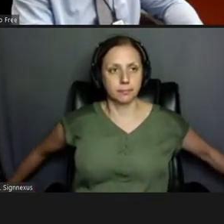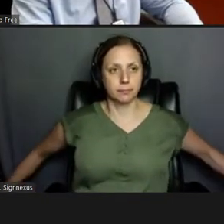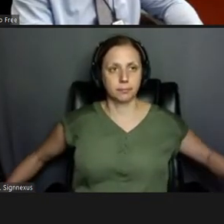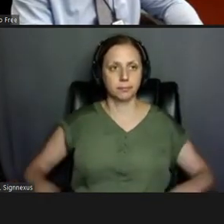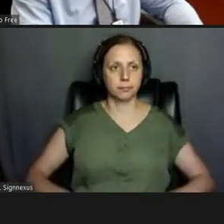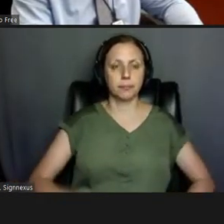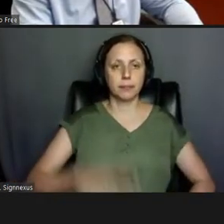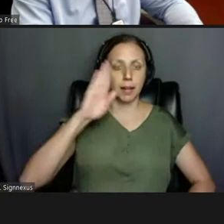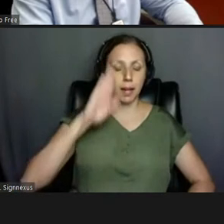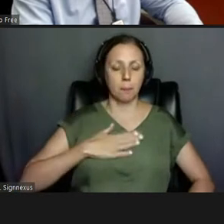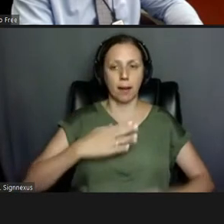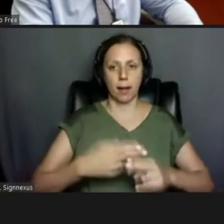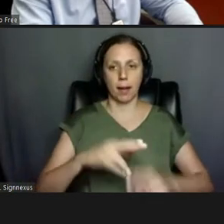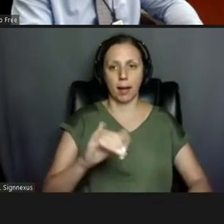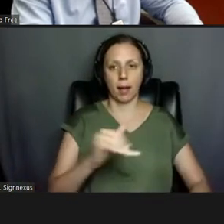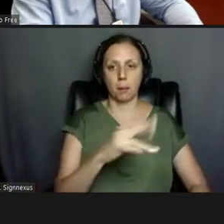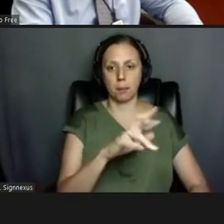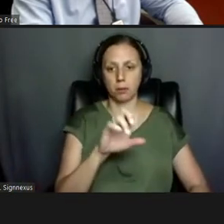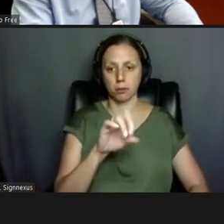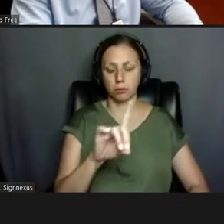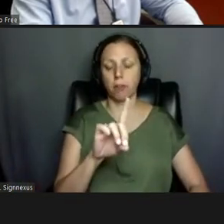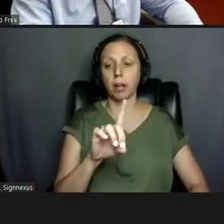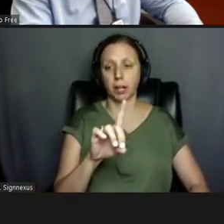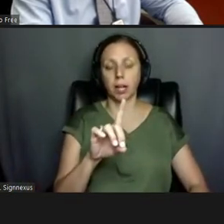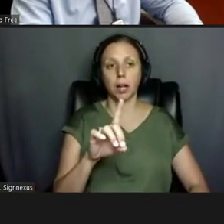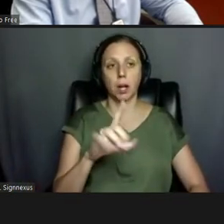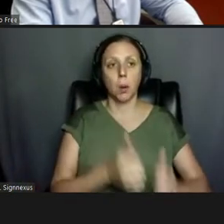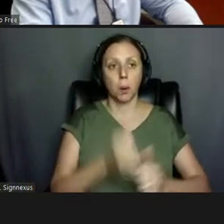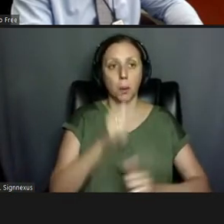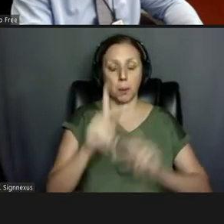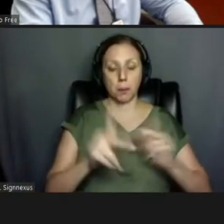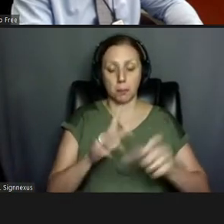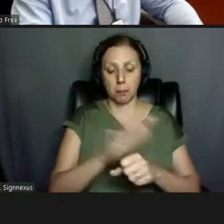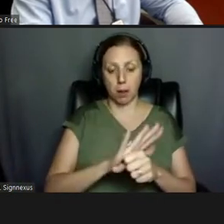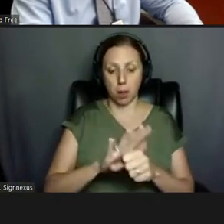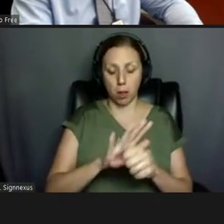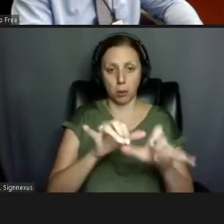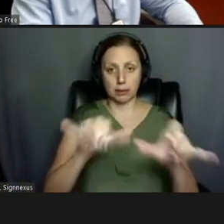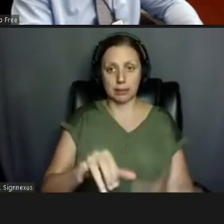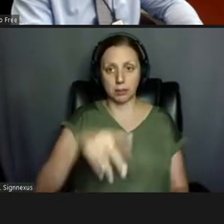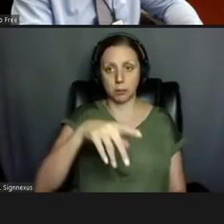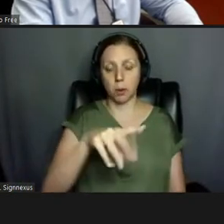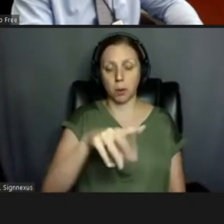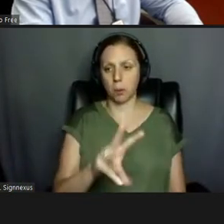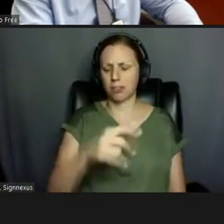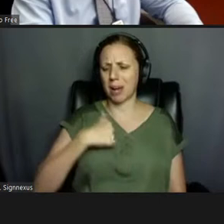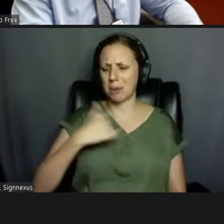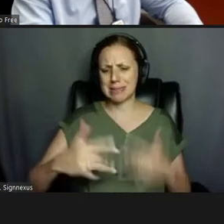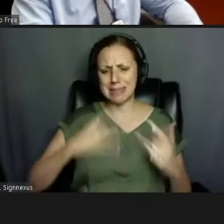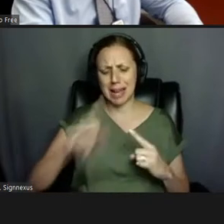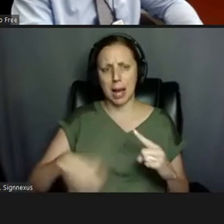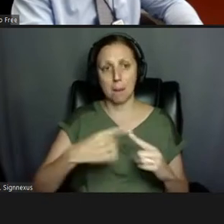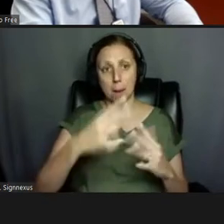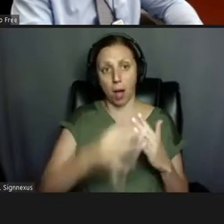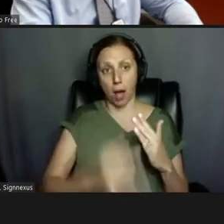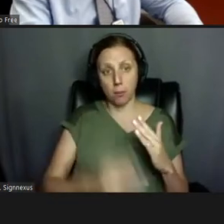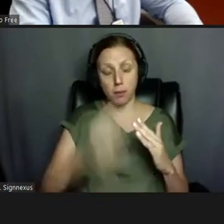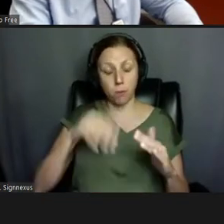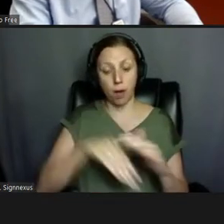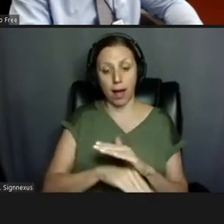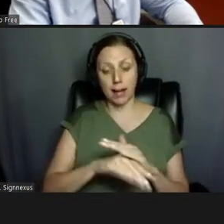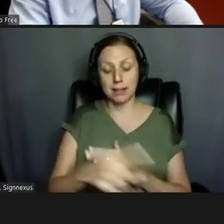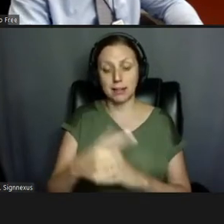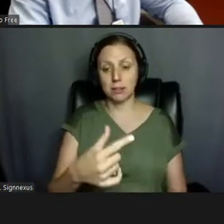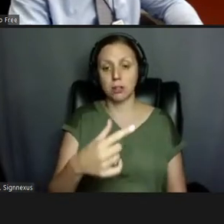Hi, my name is Jared Raskin. Like most people, my local station is Port Washington. I was excited about having the option of access to Grand Central